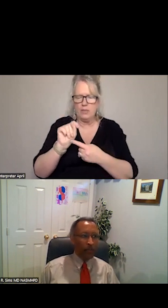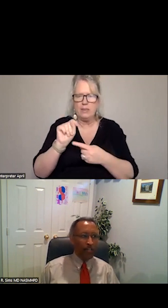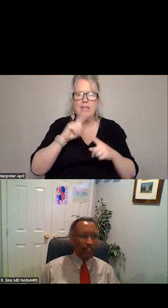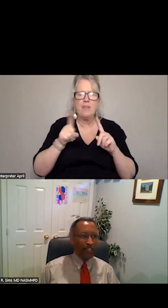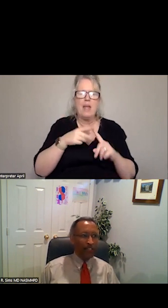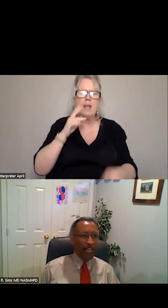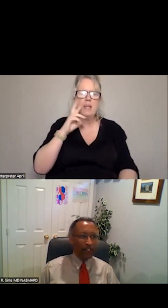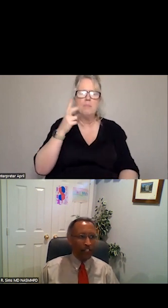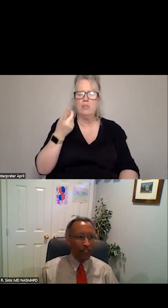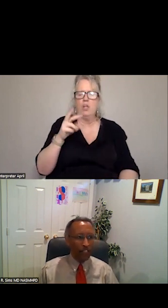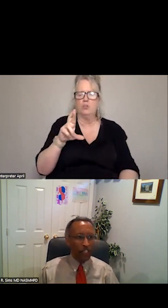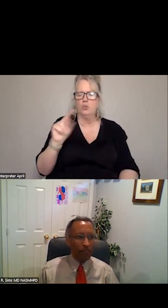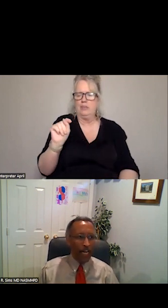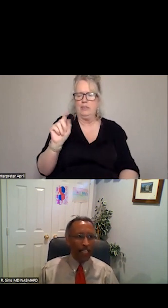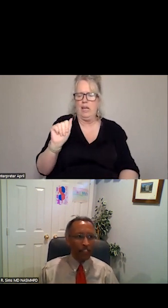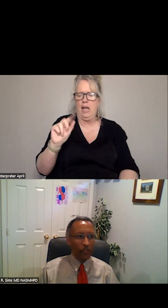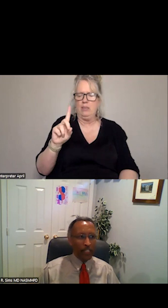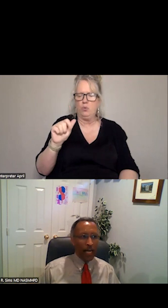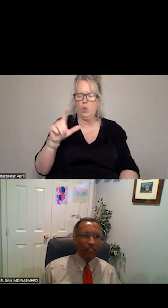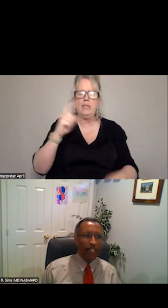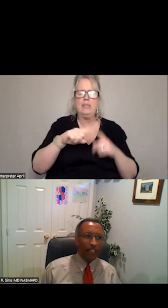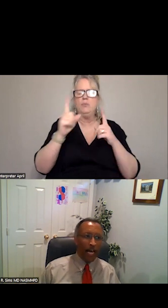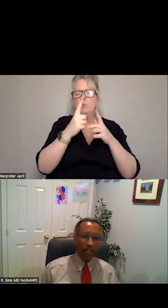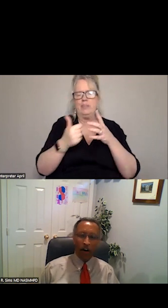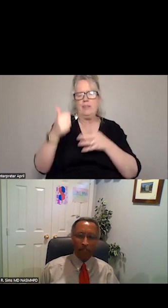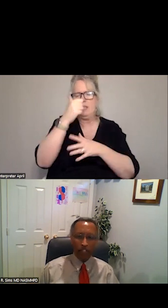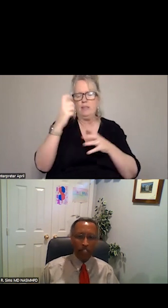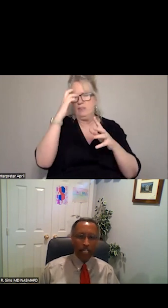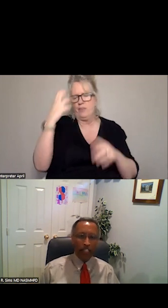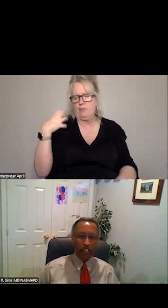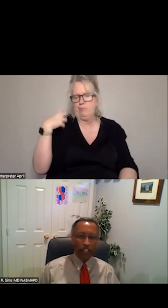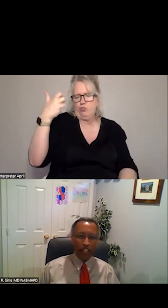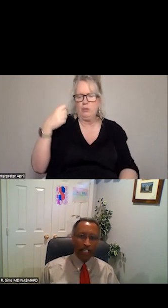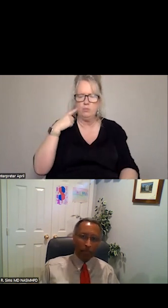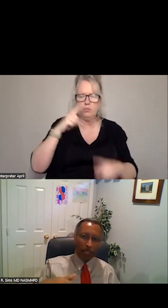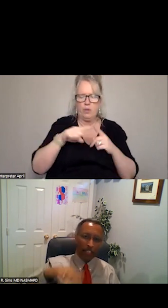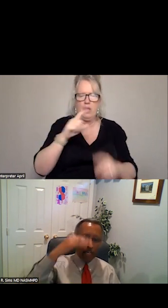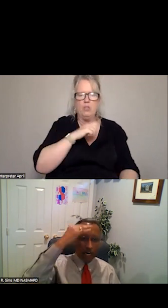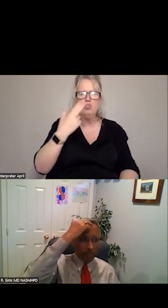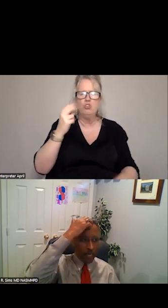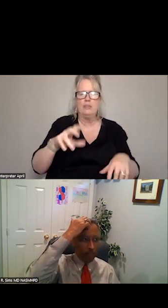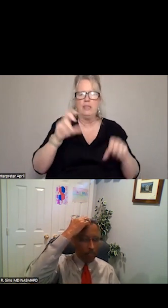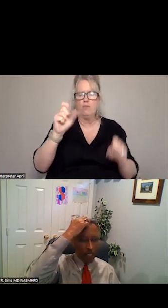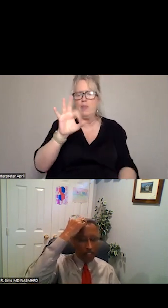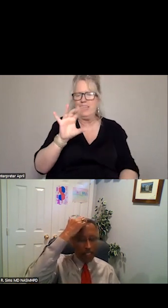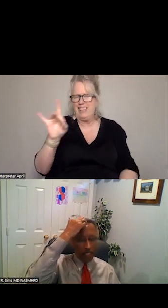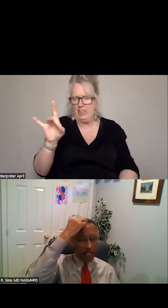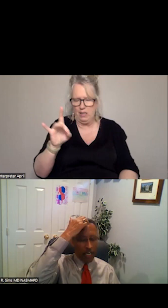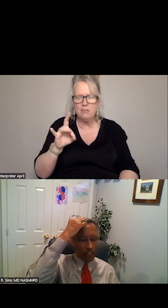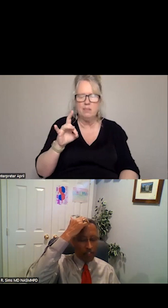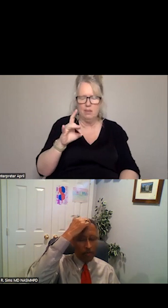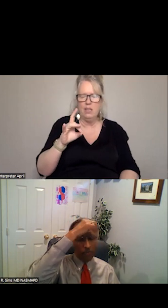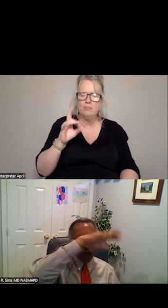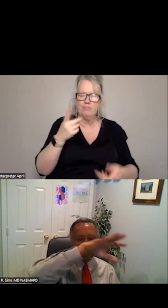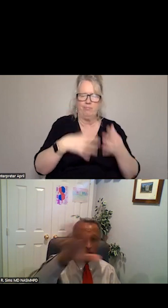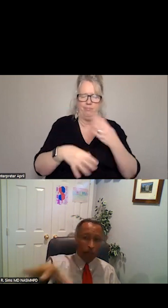Tia Doyle, who's now going to serve as the Chief 988 Suicide and Crisis Line Officer, and she is taking the place of